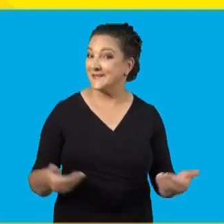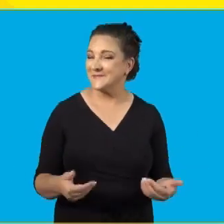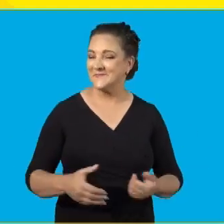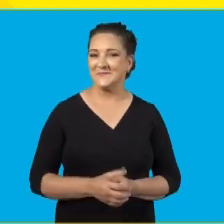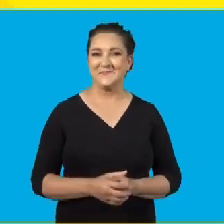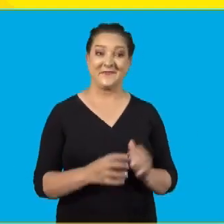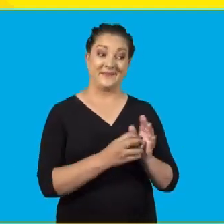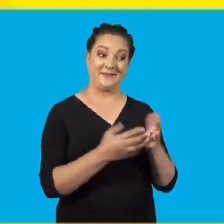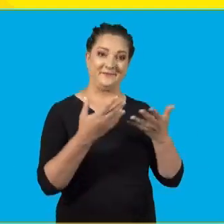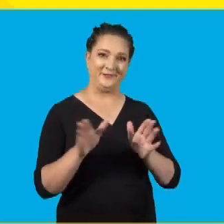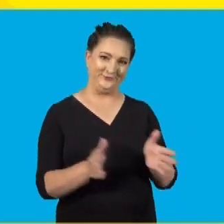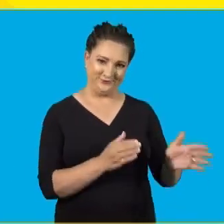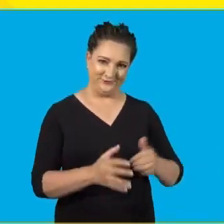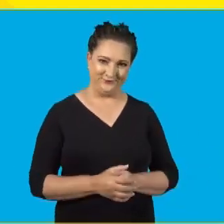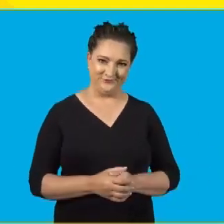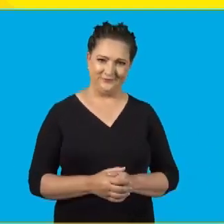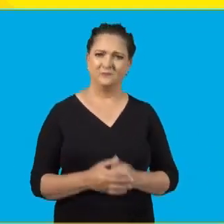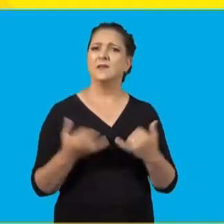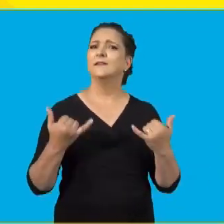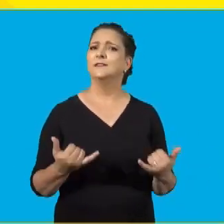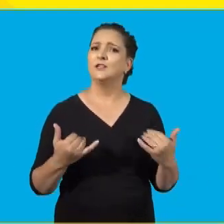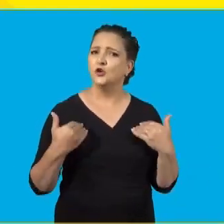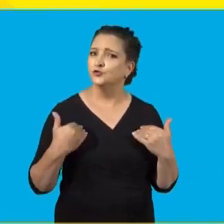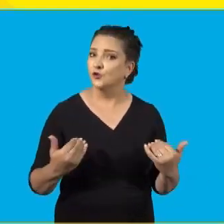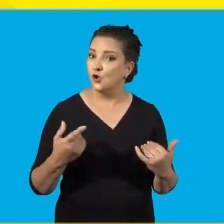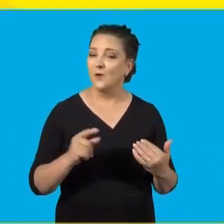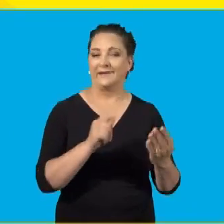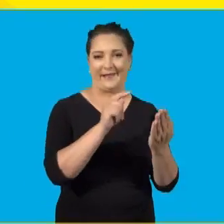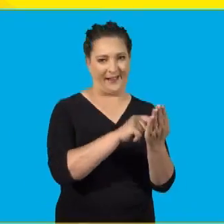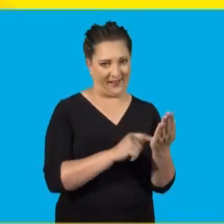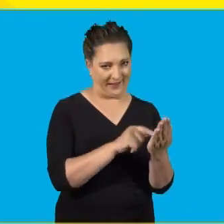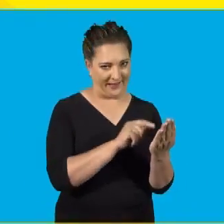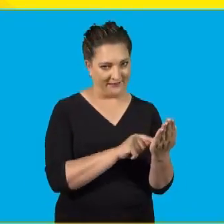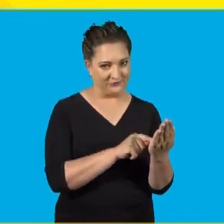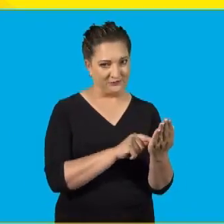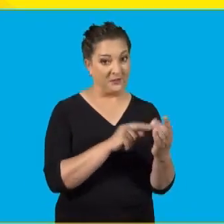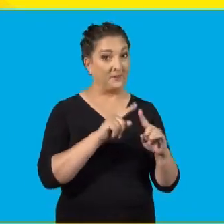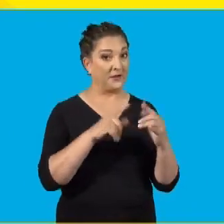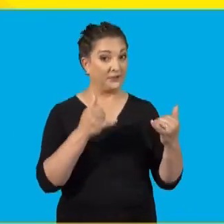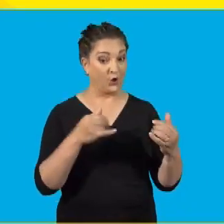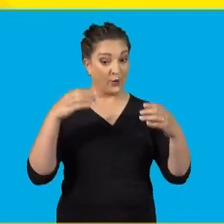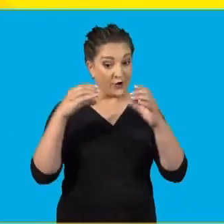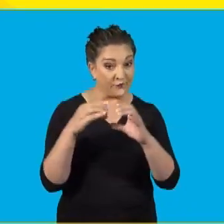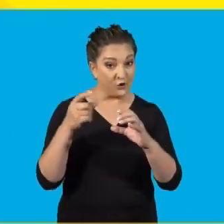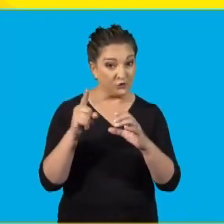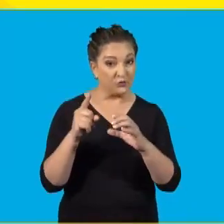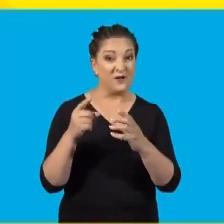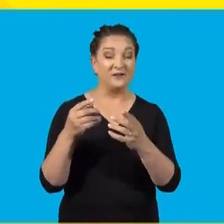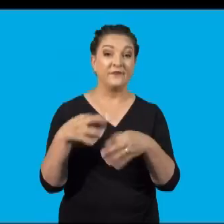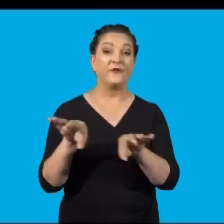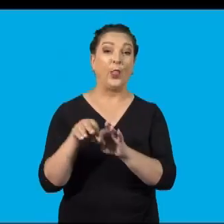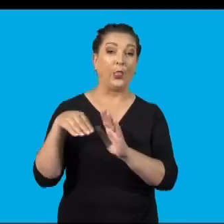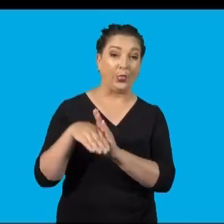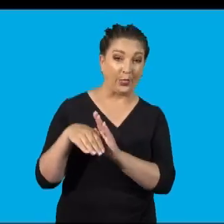Welcome back, dear learners, from the ad break. We will now begin to do calculations that pertain to depreciation as well